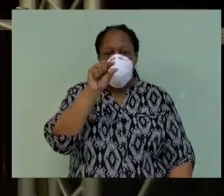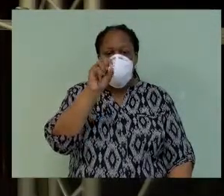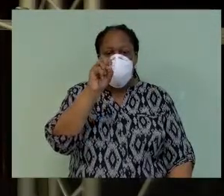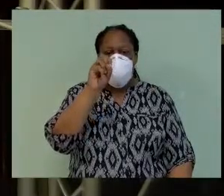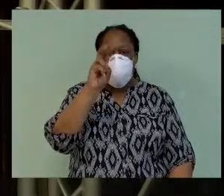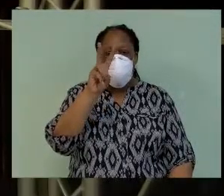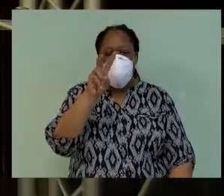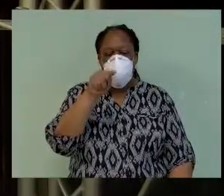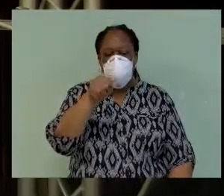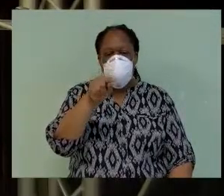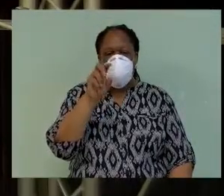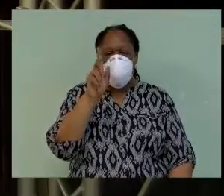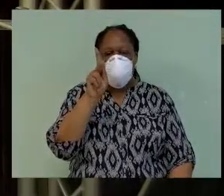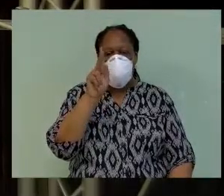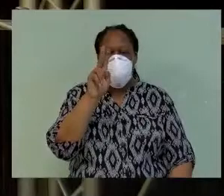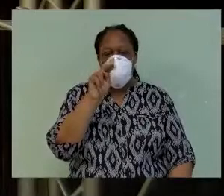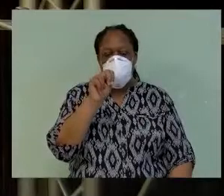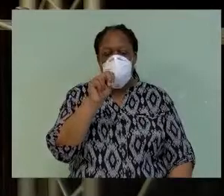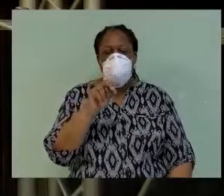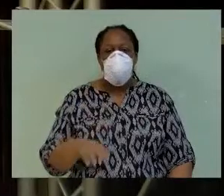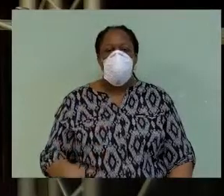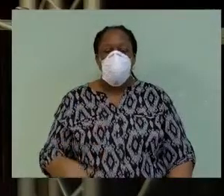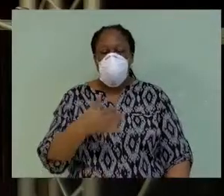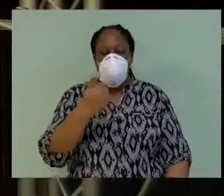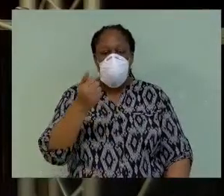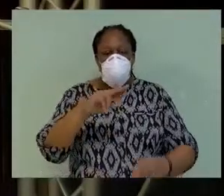registrysKN@gov.kn. And in Nevis, it's